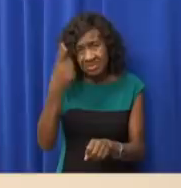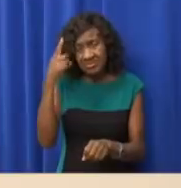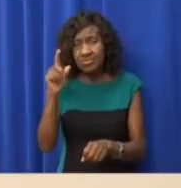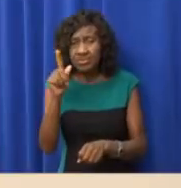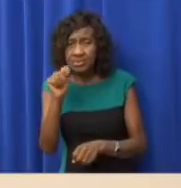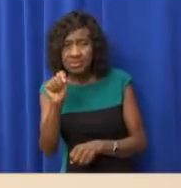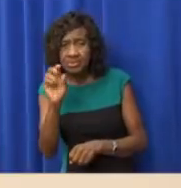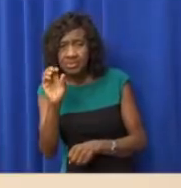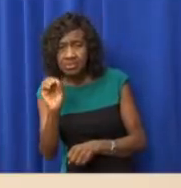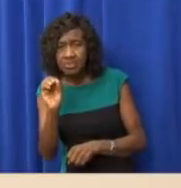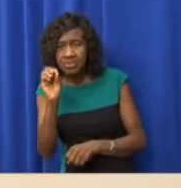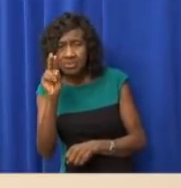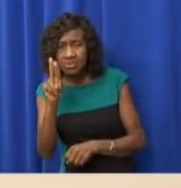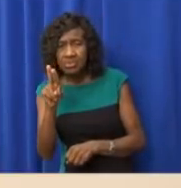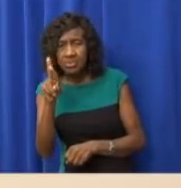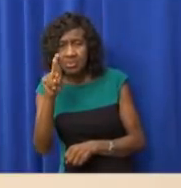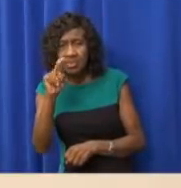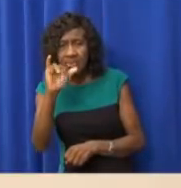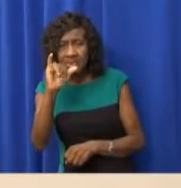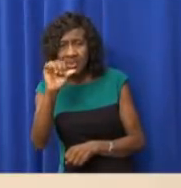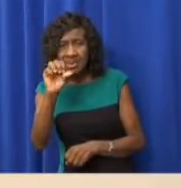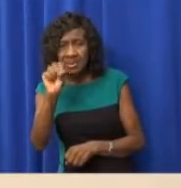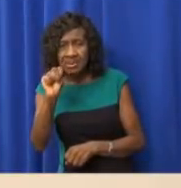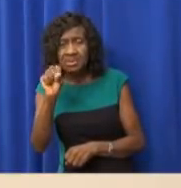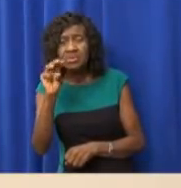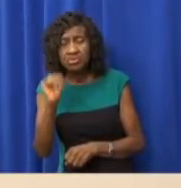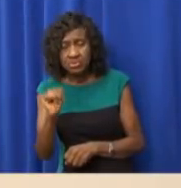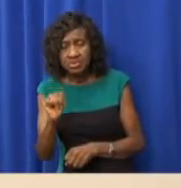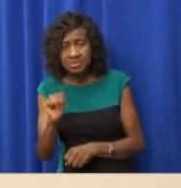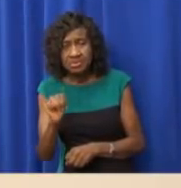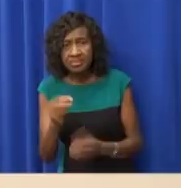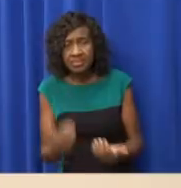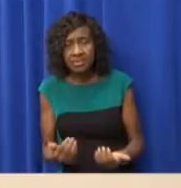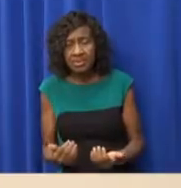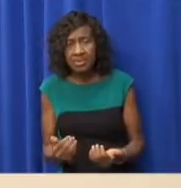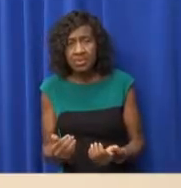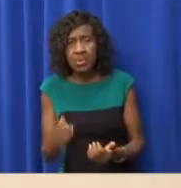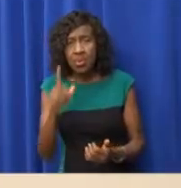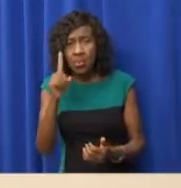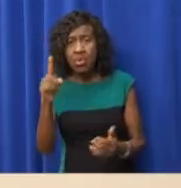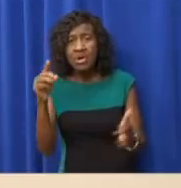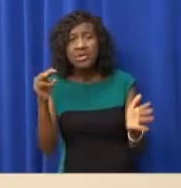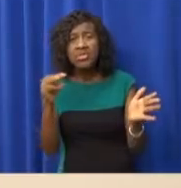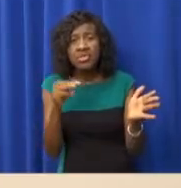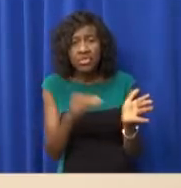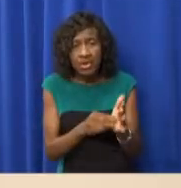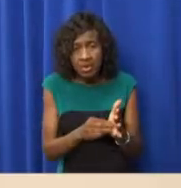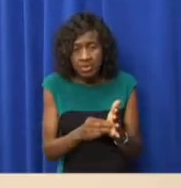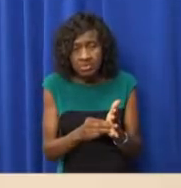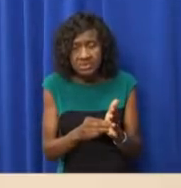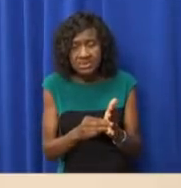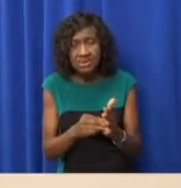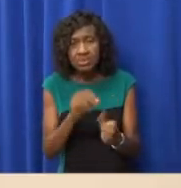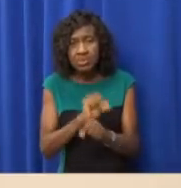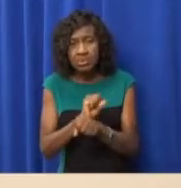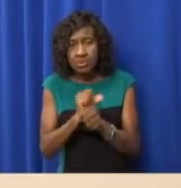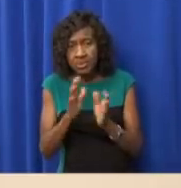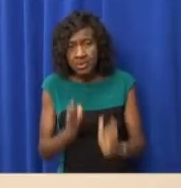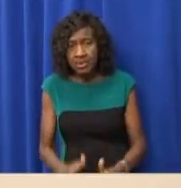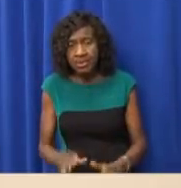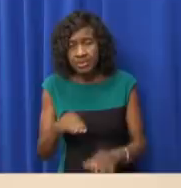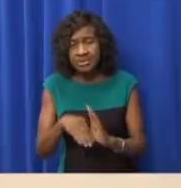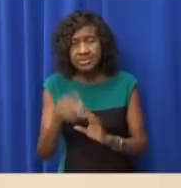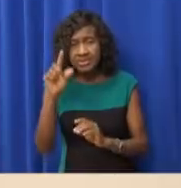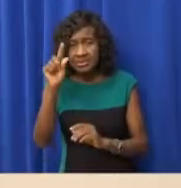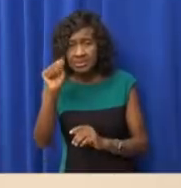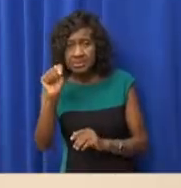else. And to date, more than 1,000 Caymanian tourism workers have applied to the government for assistance after losing their jobs. And